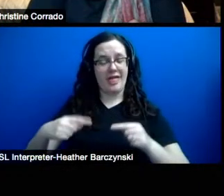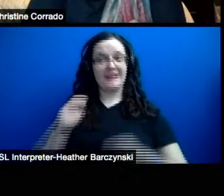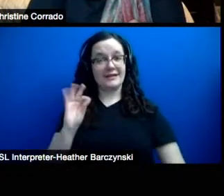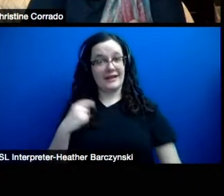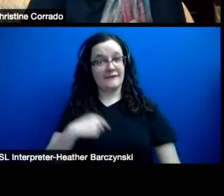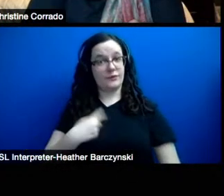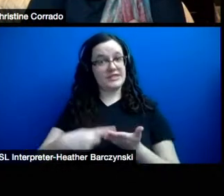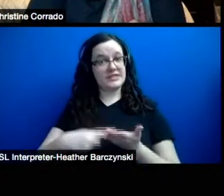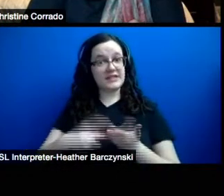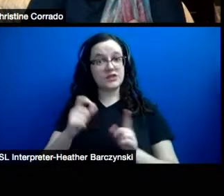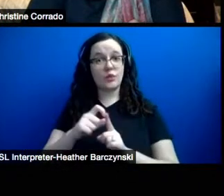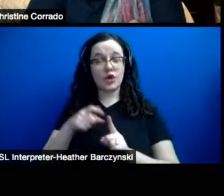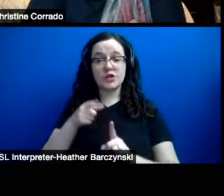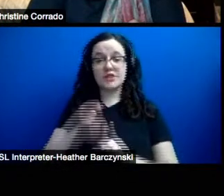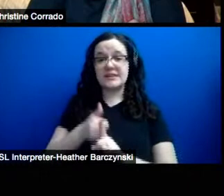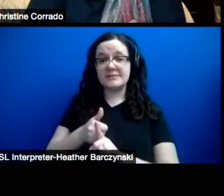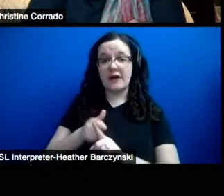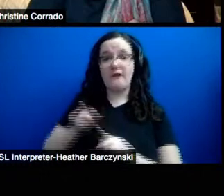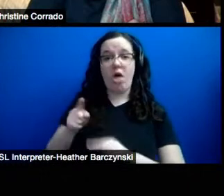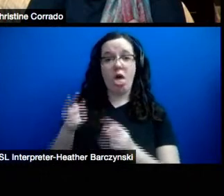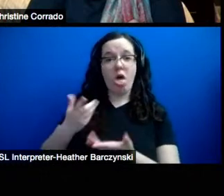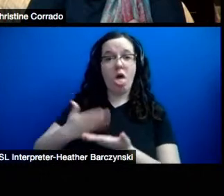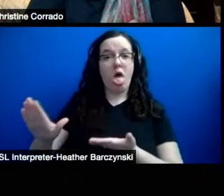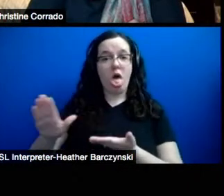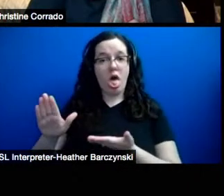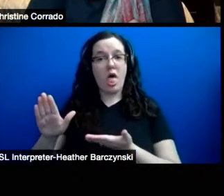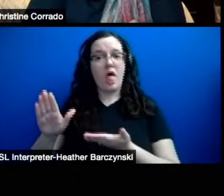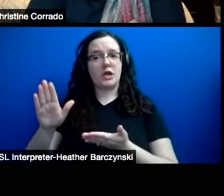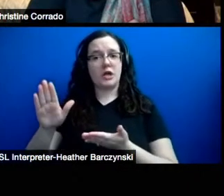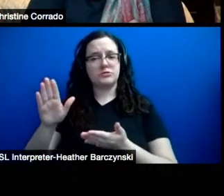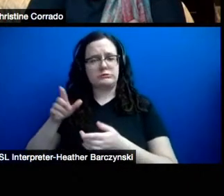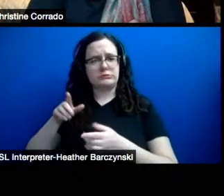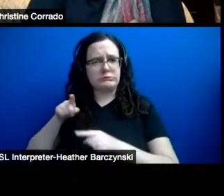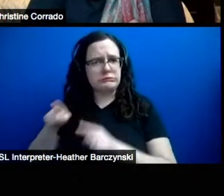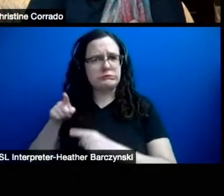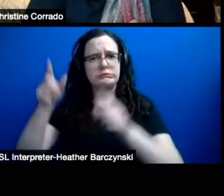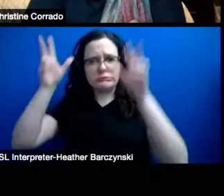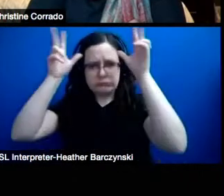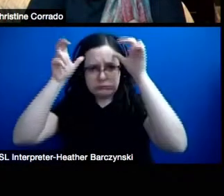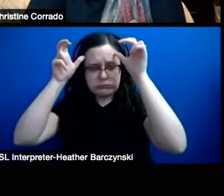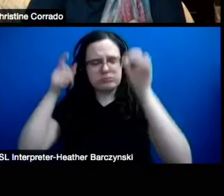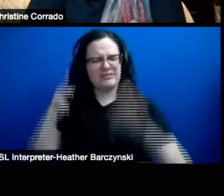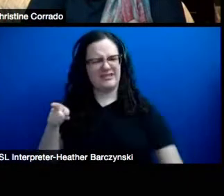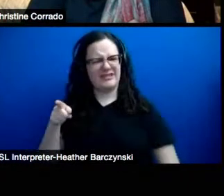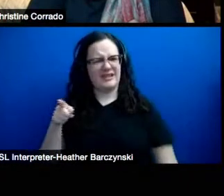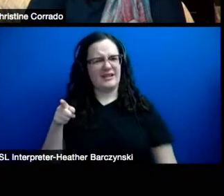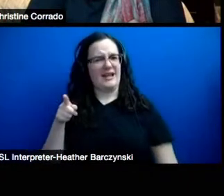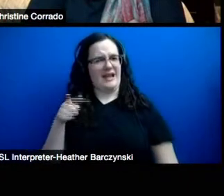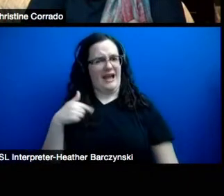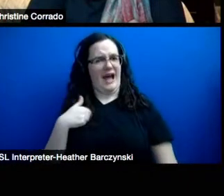and demonize without conscious impact, I really wish those would be considered for all the words that have been said.